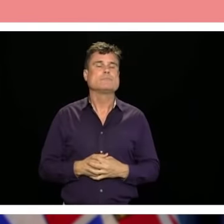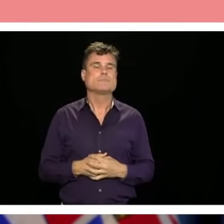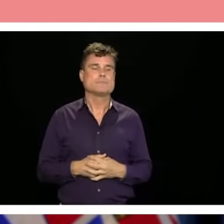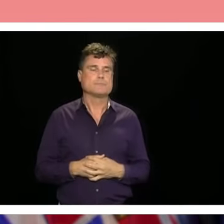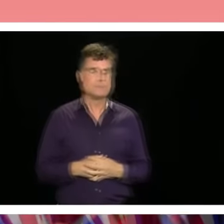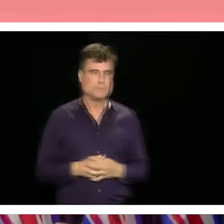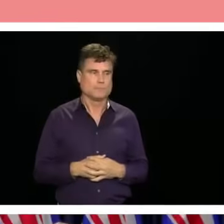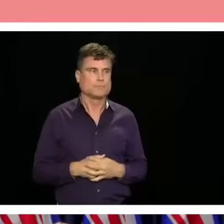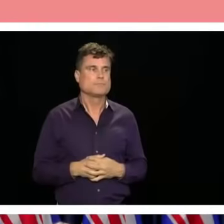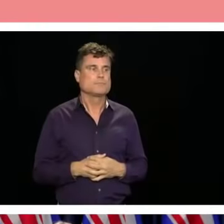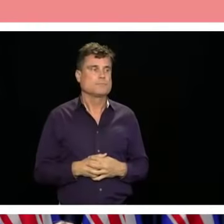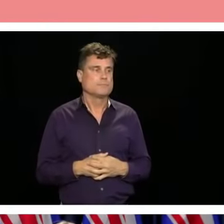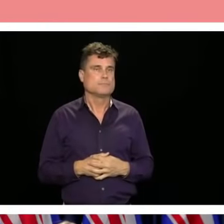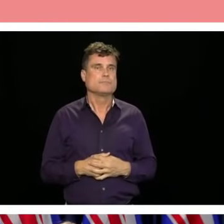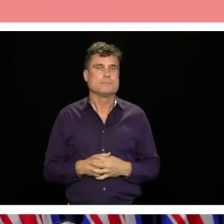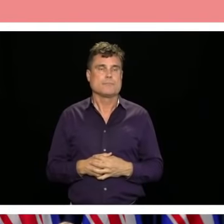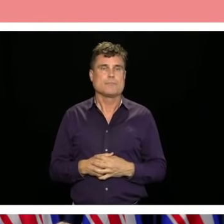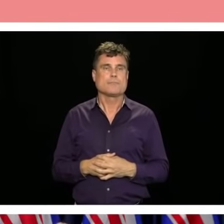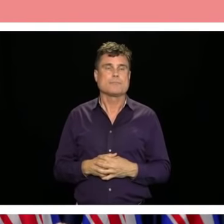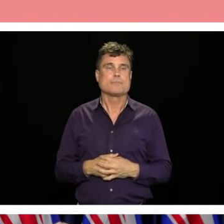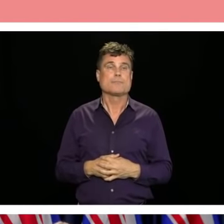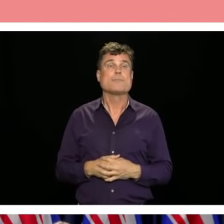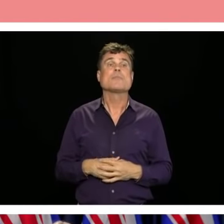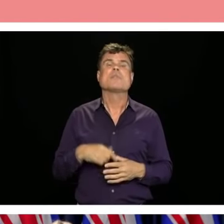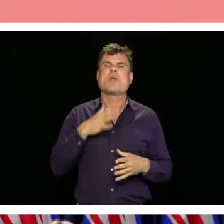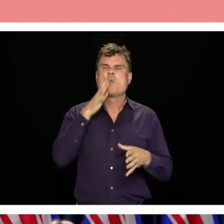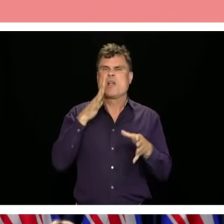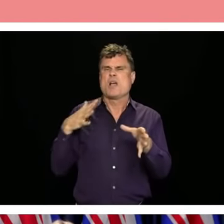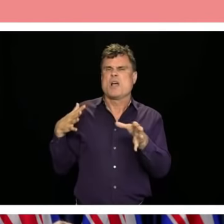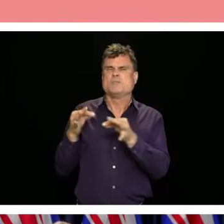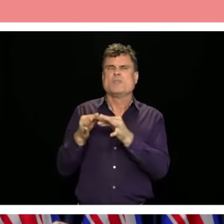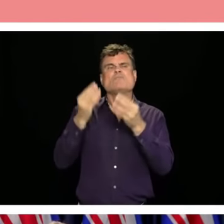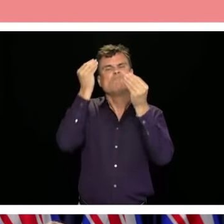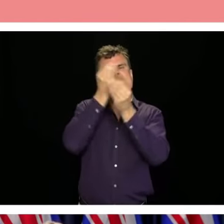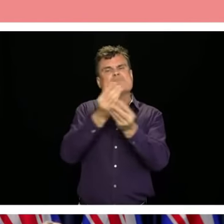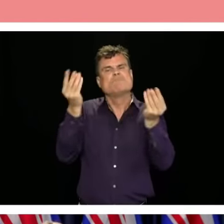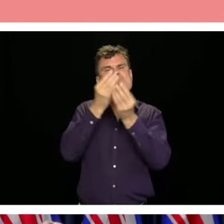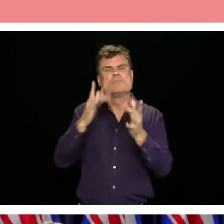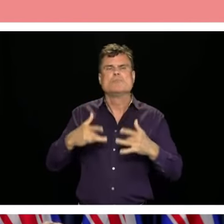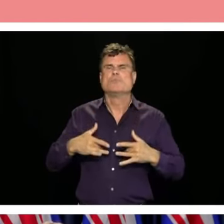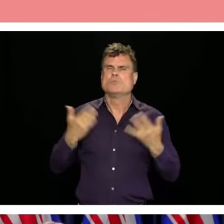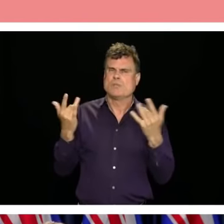is an update on the epidemiology in BC.